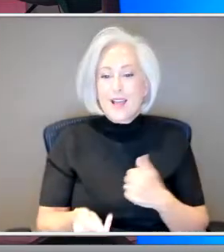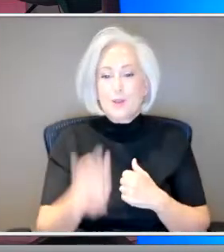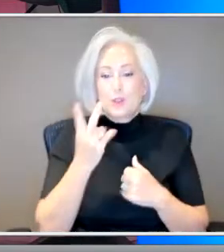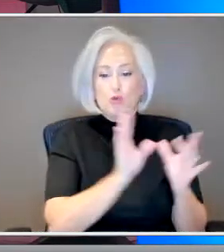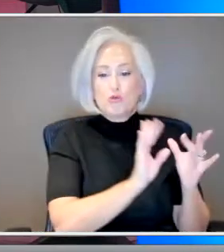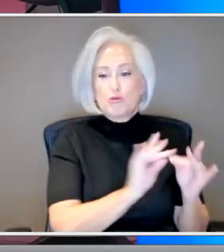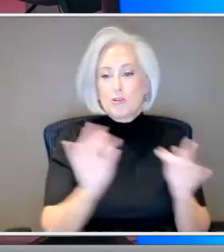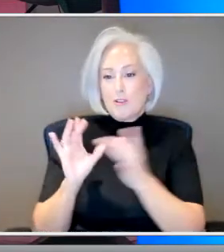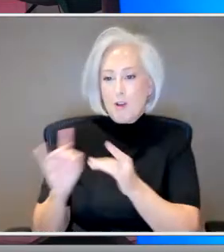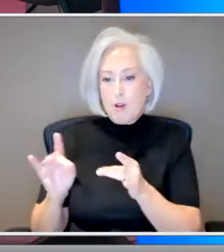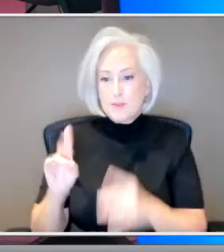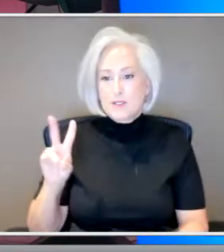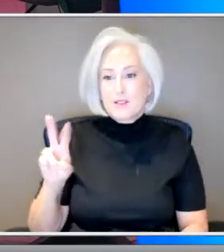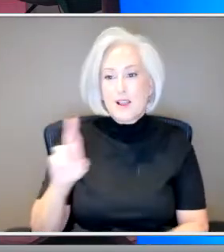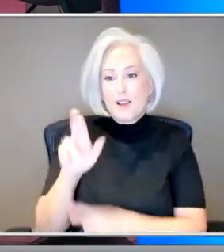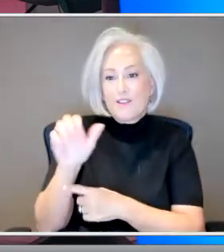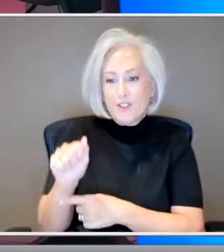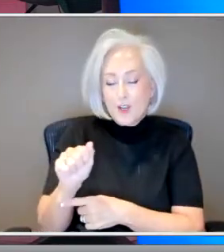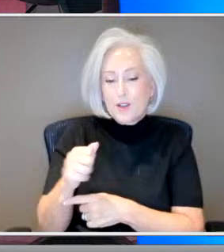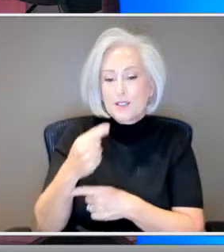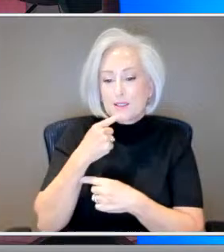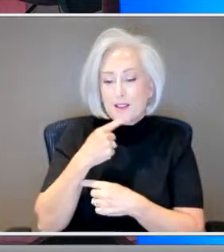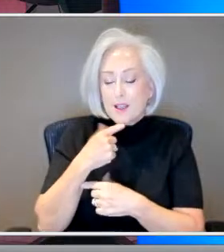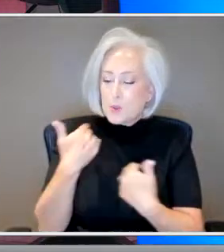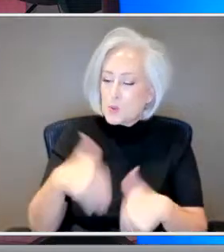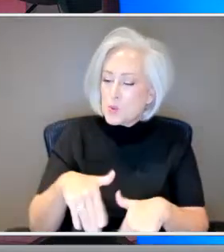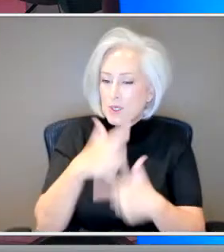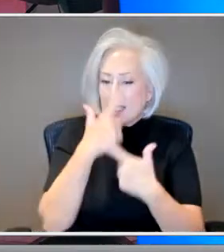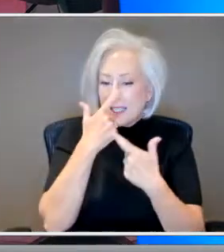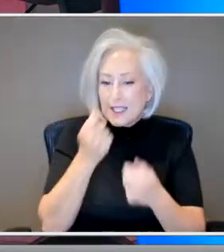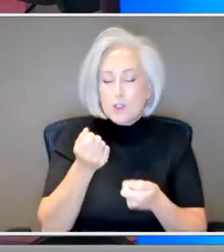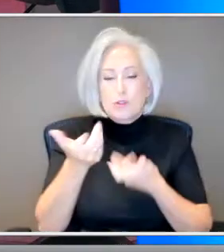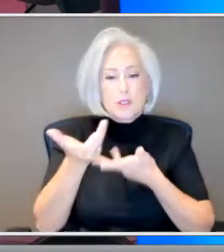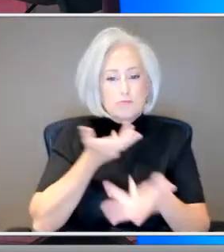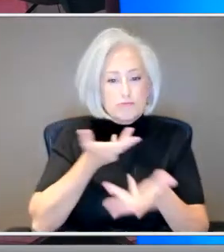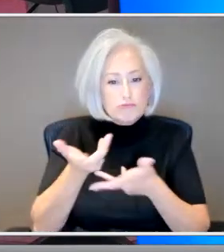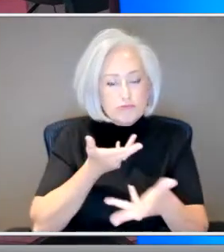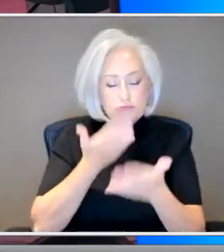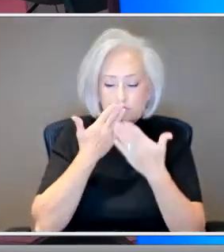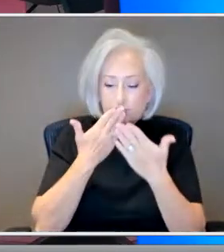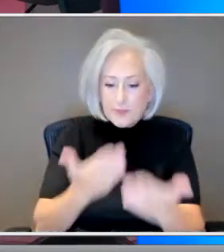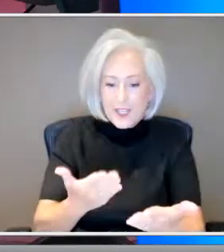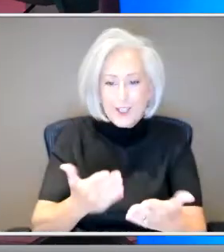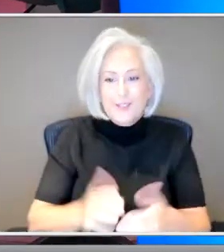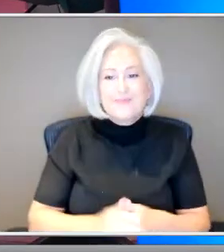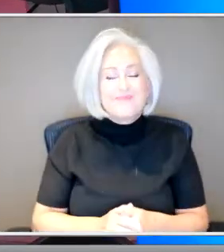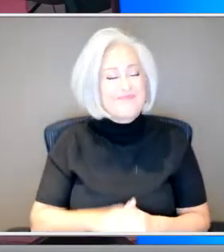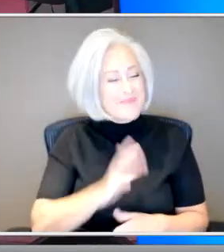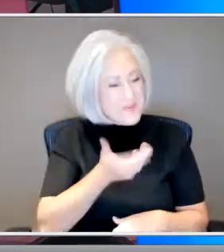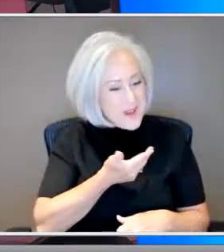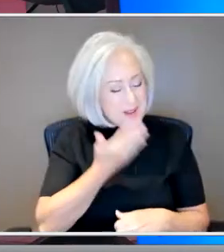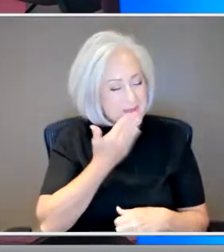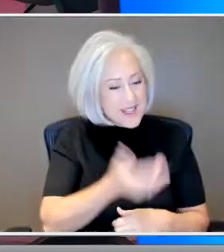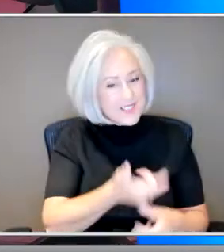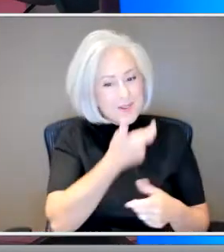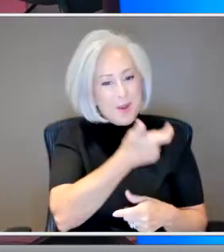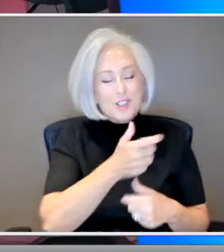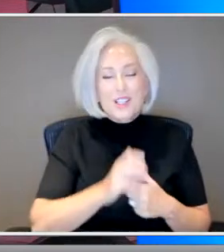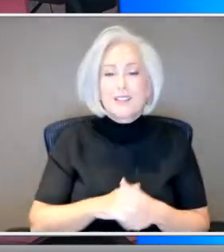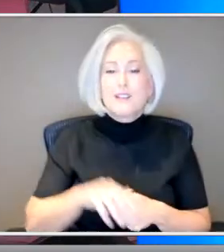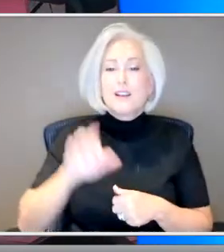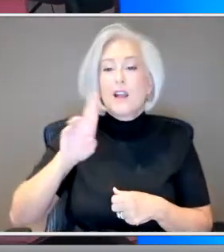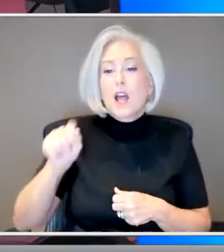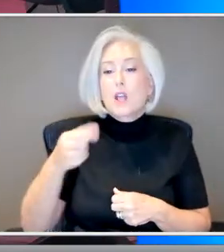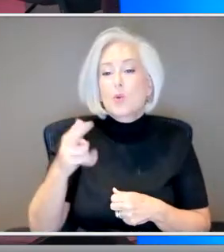Vera McLeod writes, very interesting conversation. Thank you for having it. You're welcome, Vera. Thank you for watching. And Ruth Ellen says,